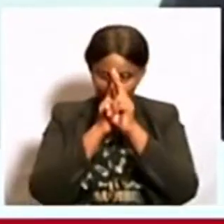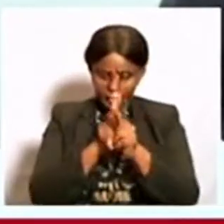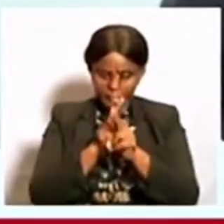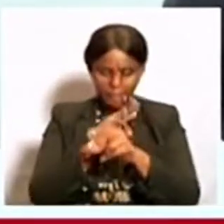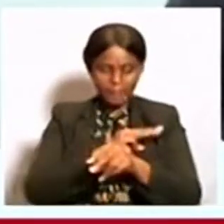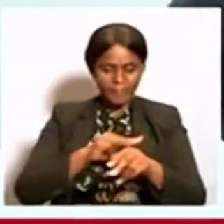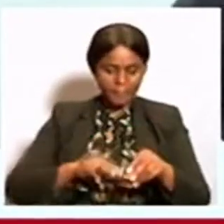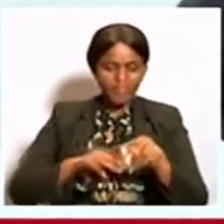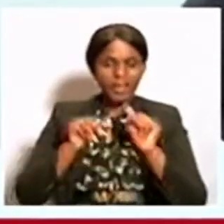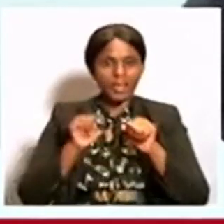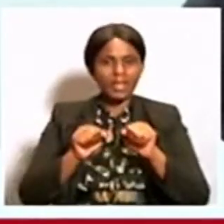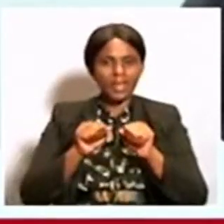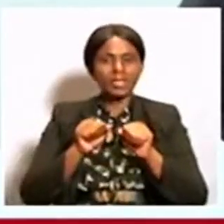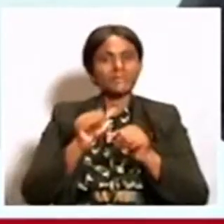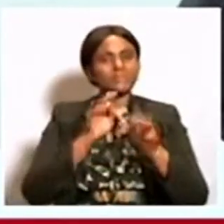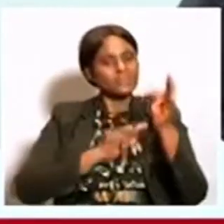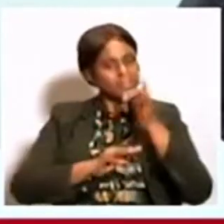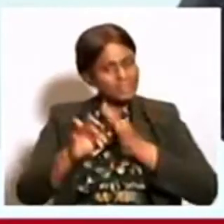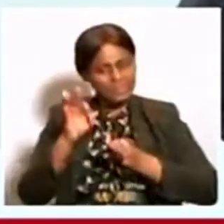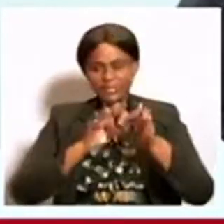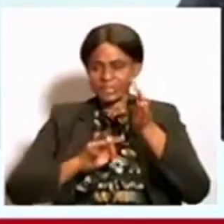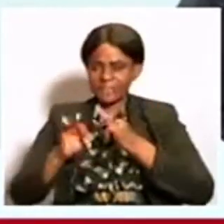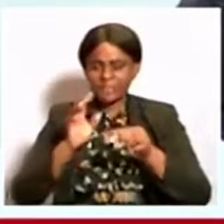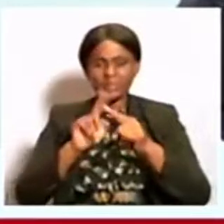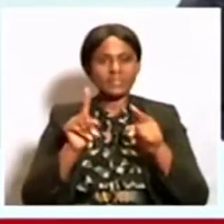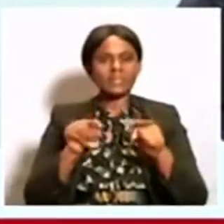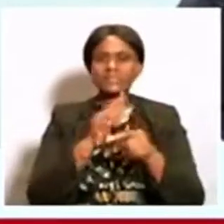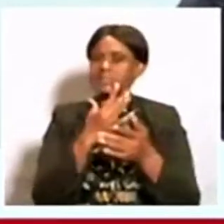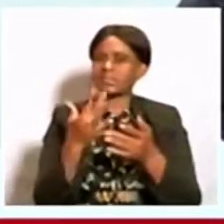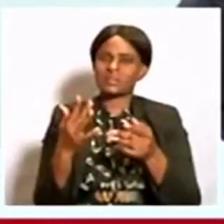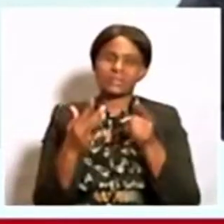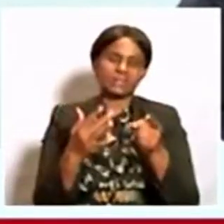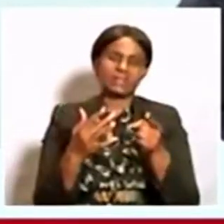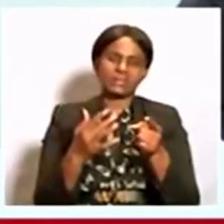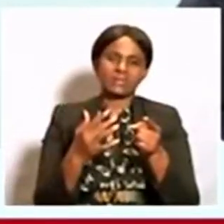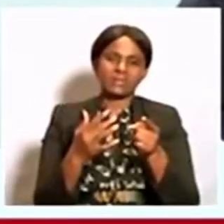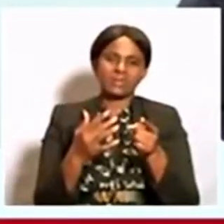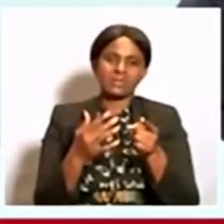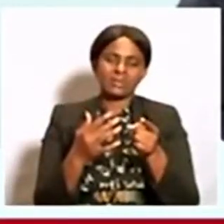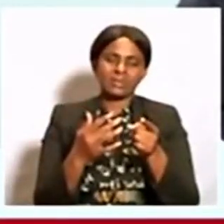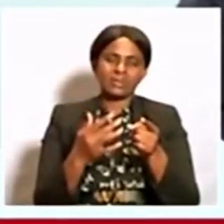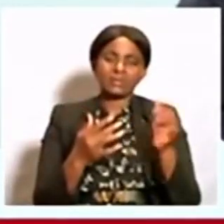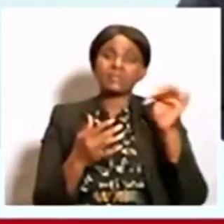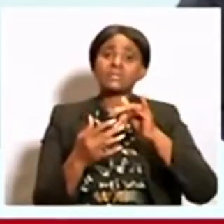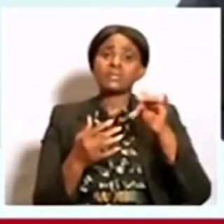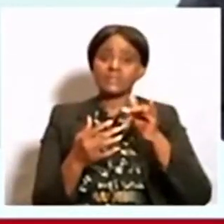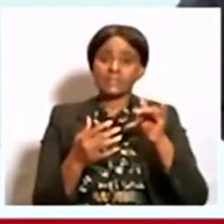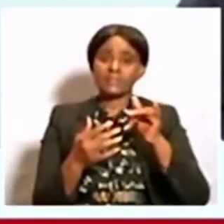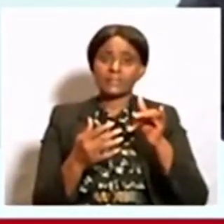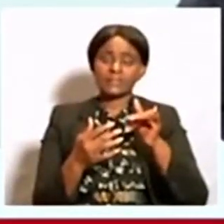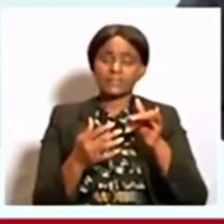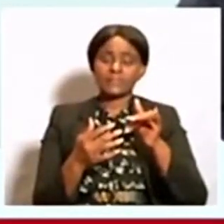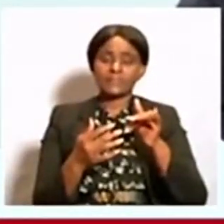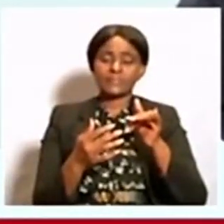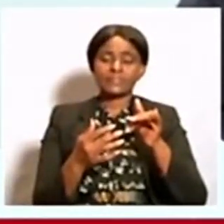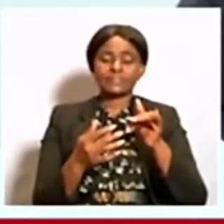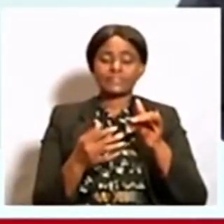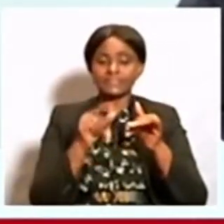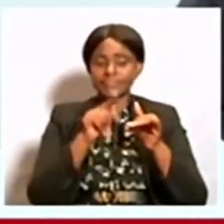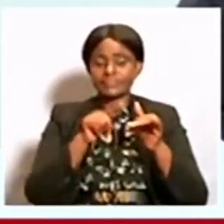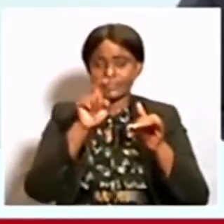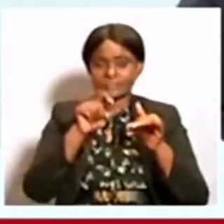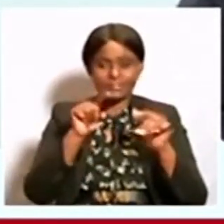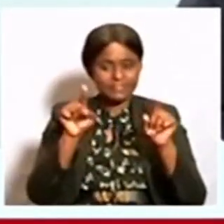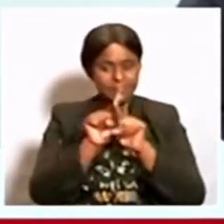we can belabor, but this is just the same thing. So Yes, so it requires there's